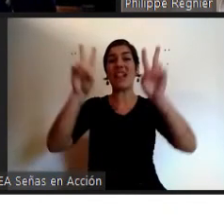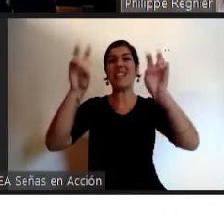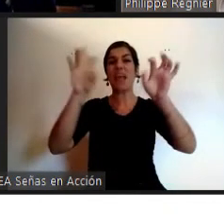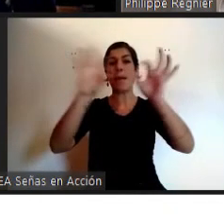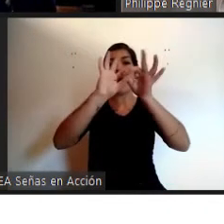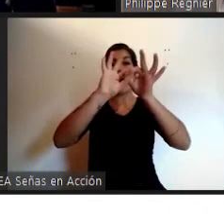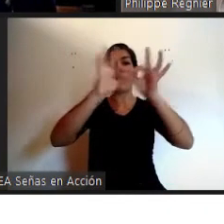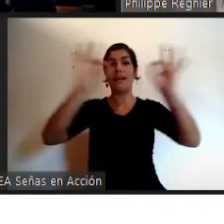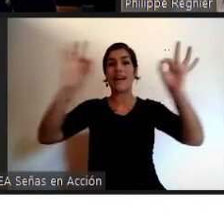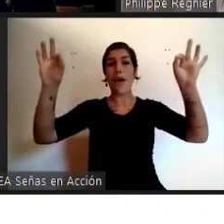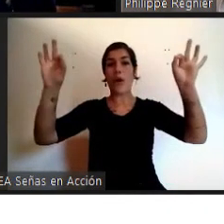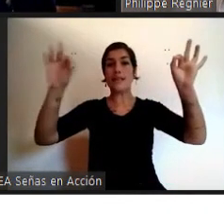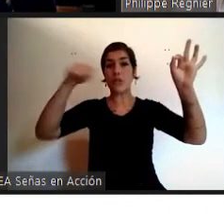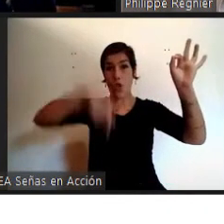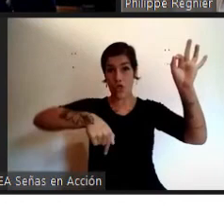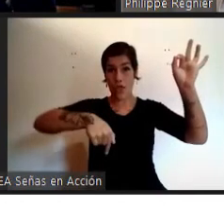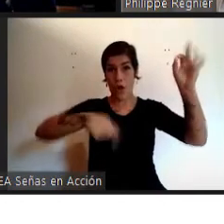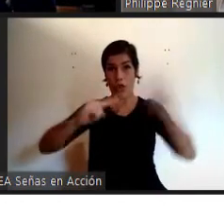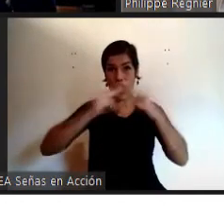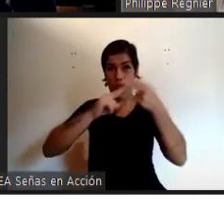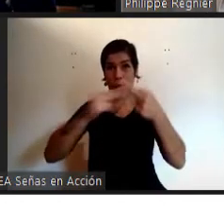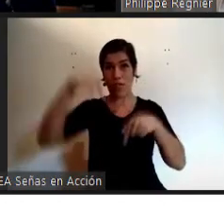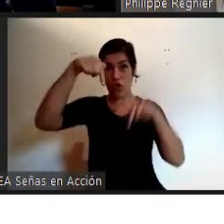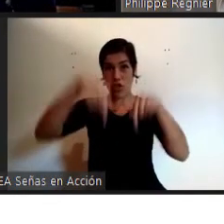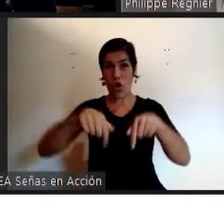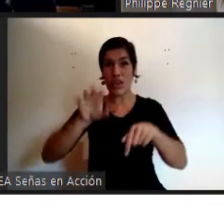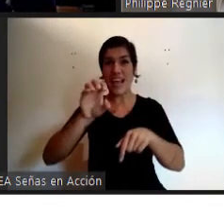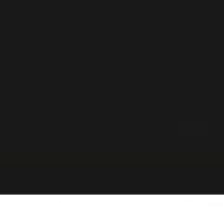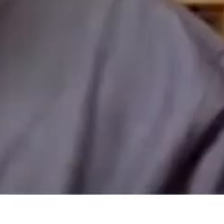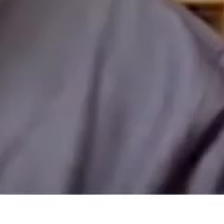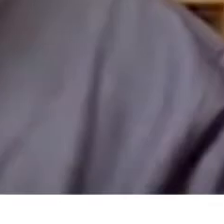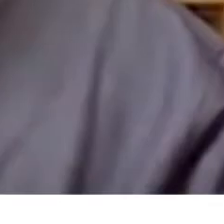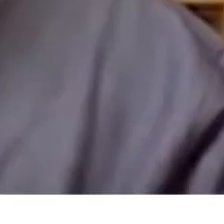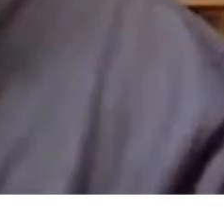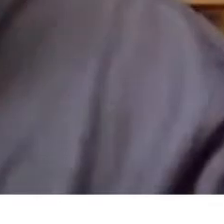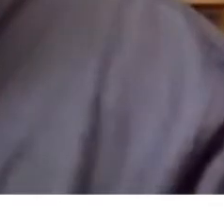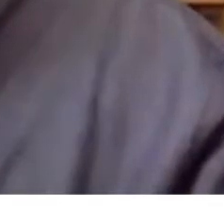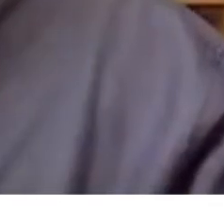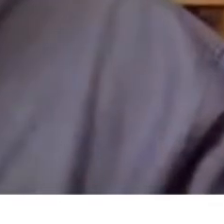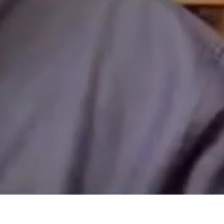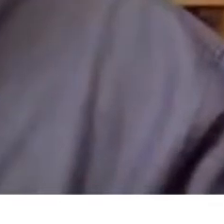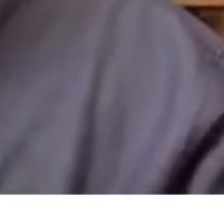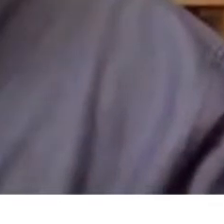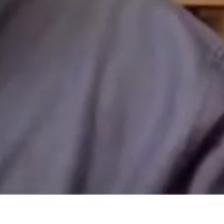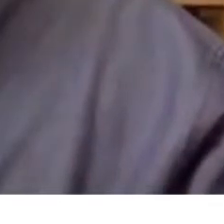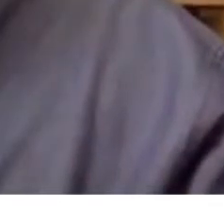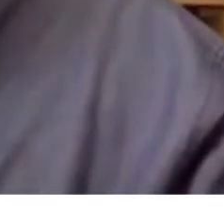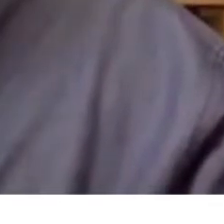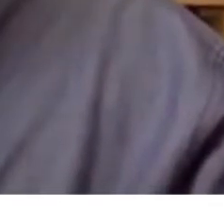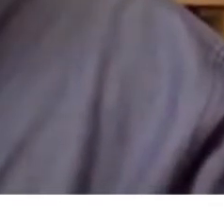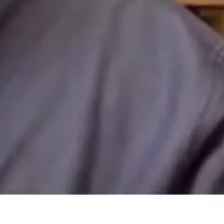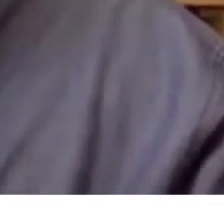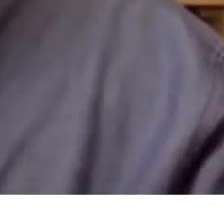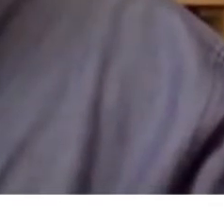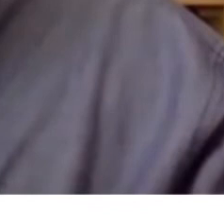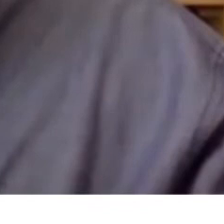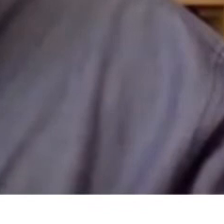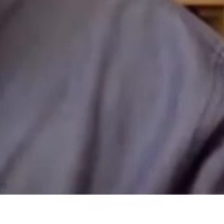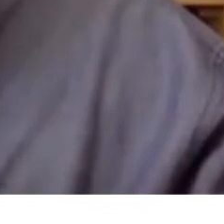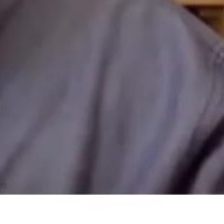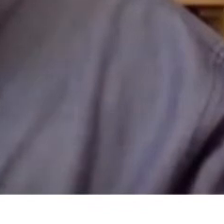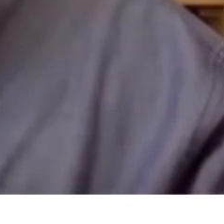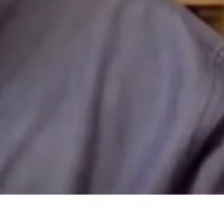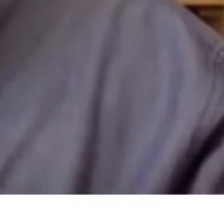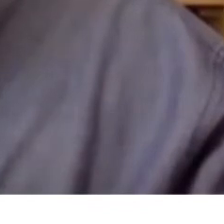have suggested, Imagining Possible Futures. My reaction walks along the line that I